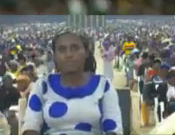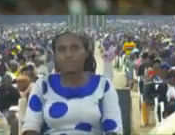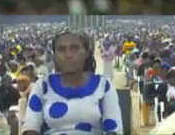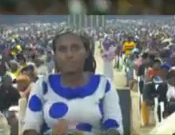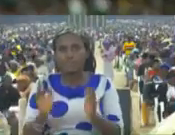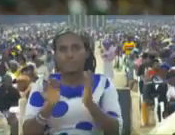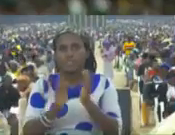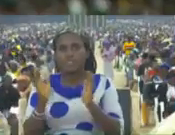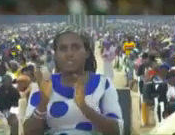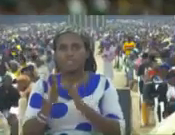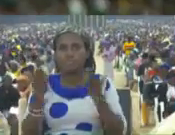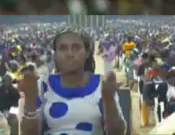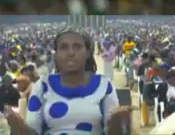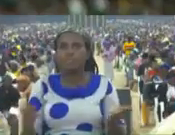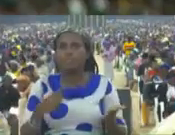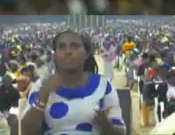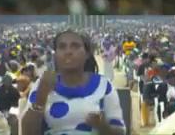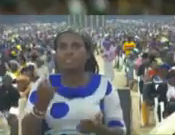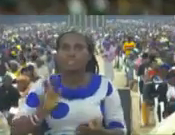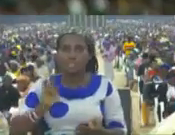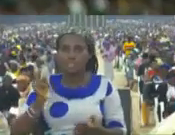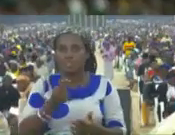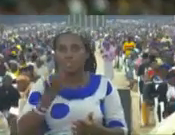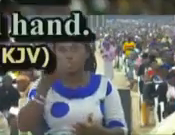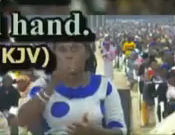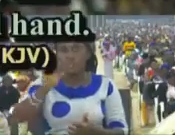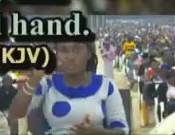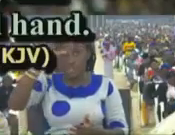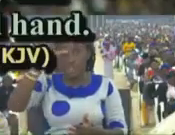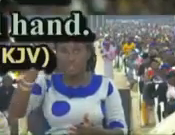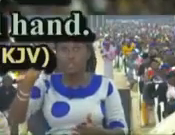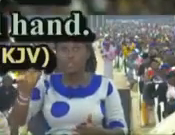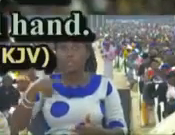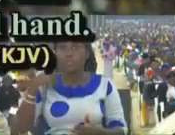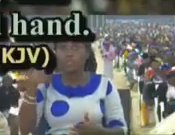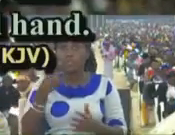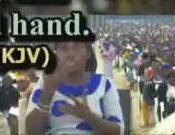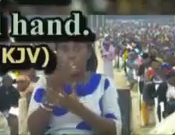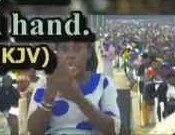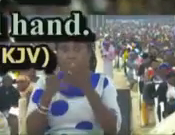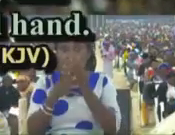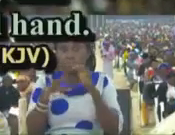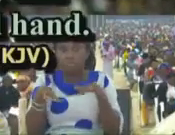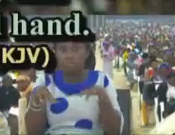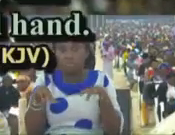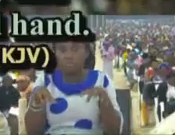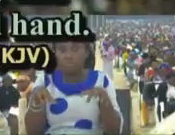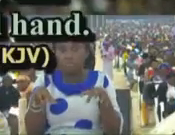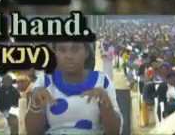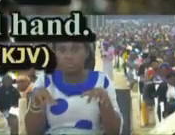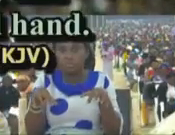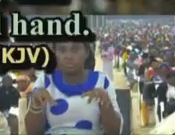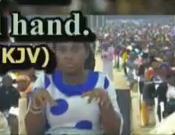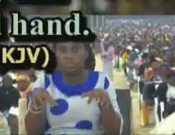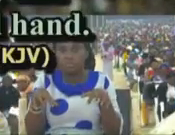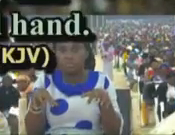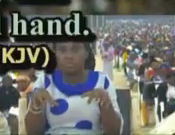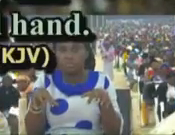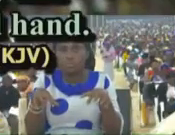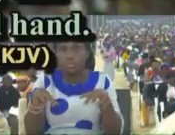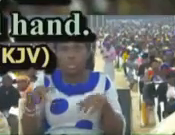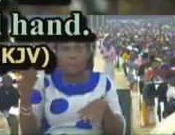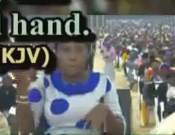Bible tells us of a man whose hand had withered. The hand used to be